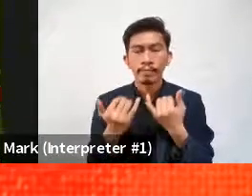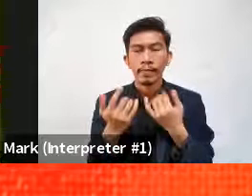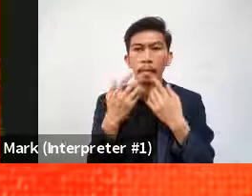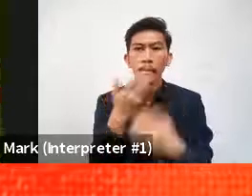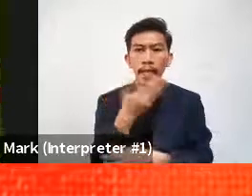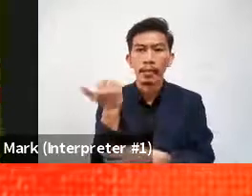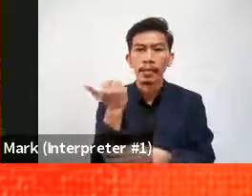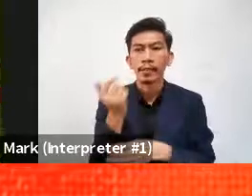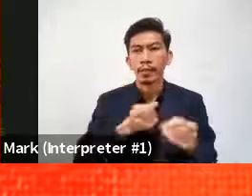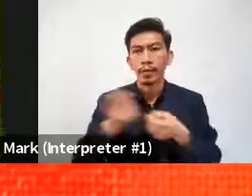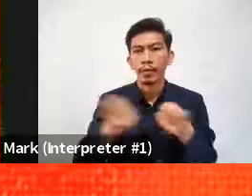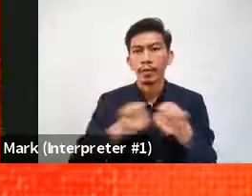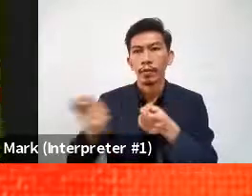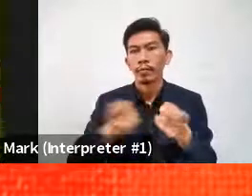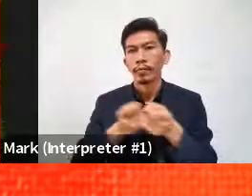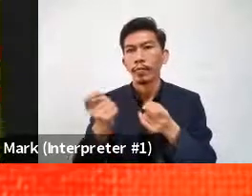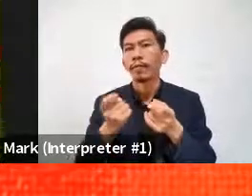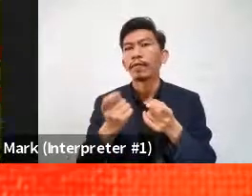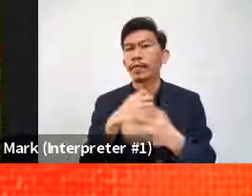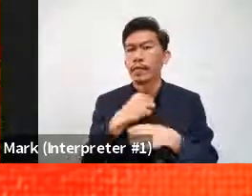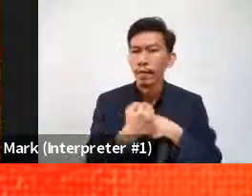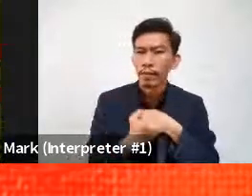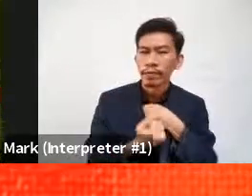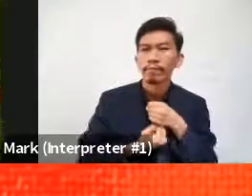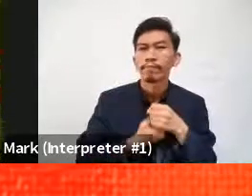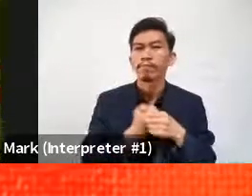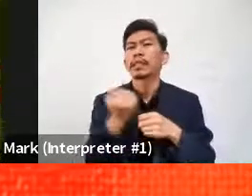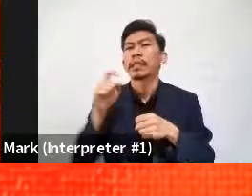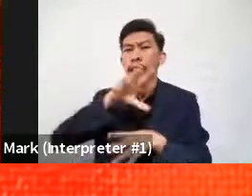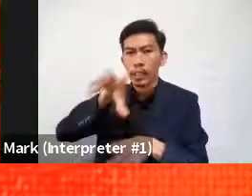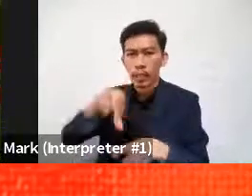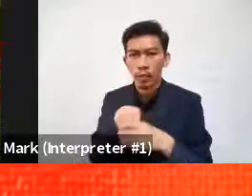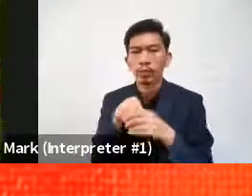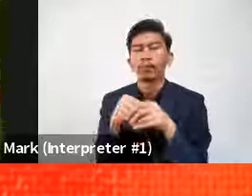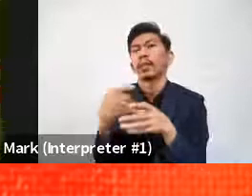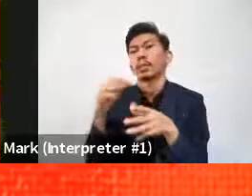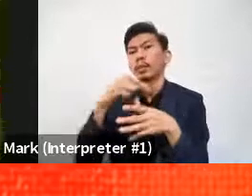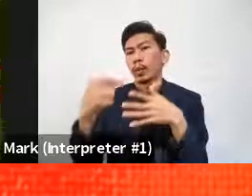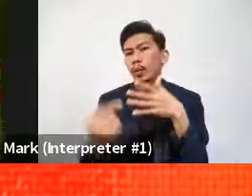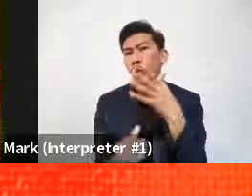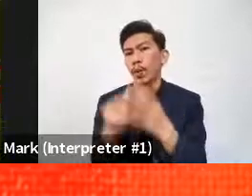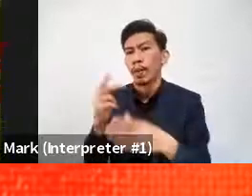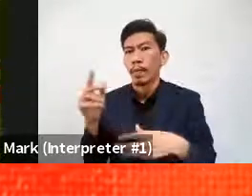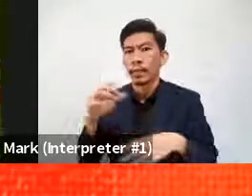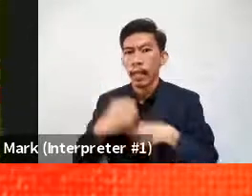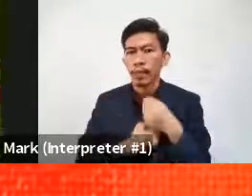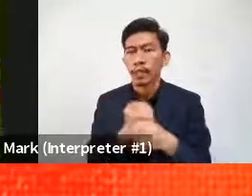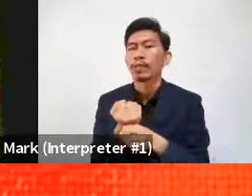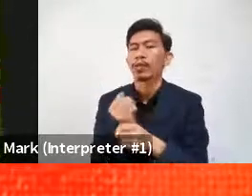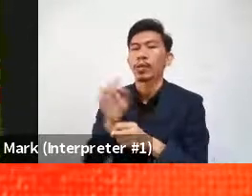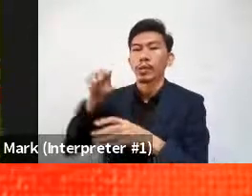of suffering requires control of all aspects of suffering within the confines of the clinic to